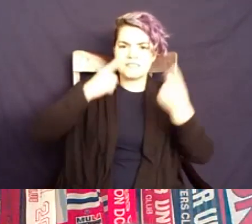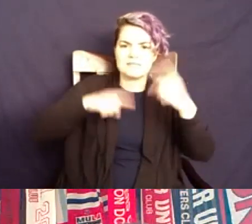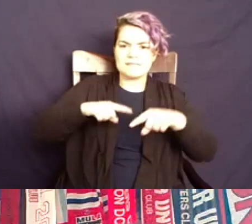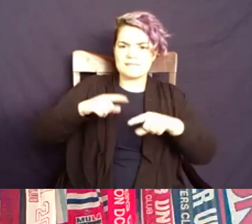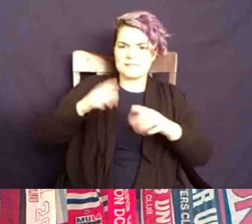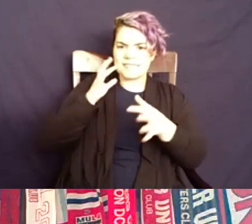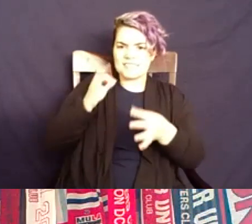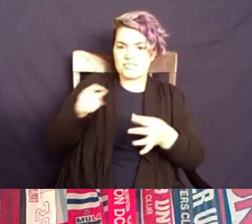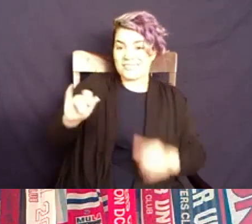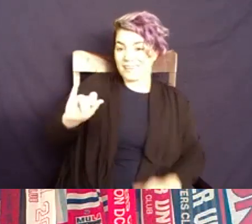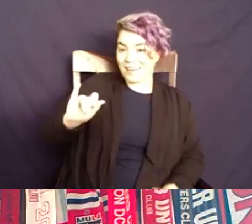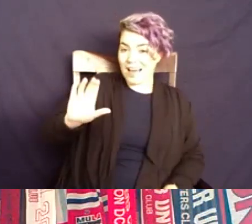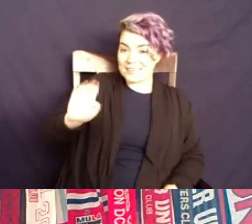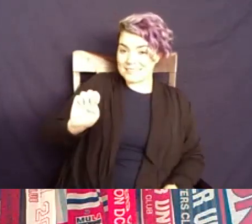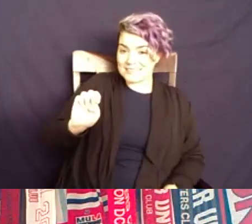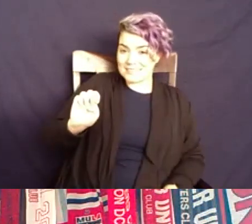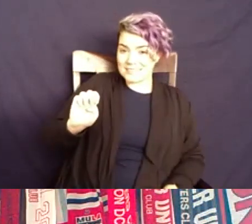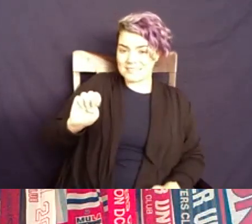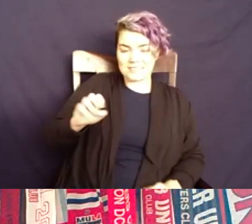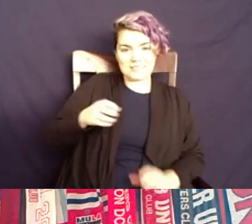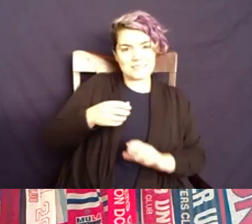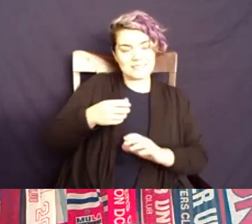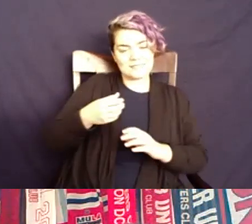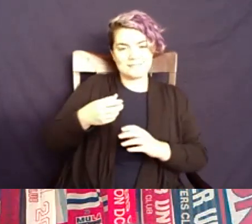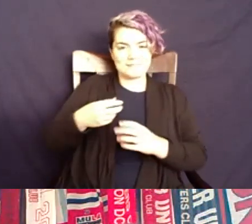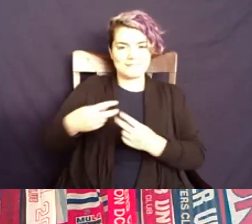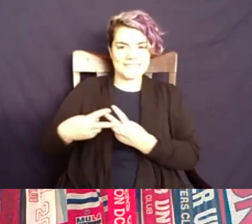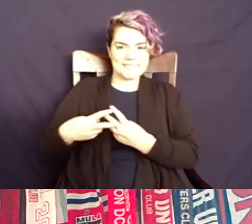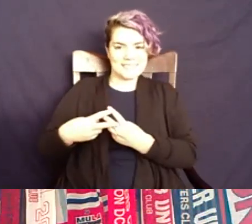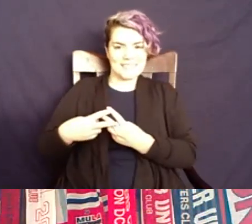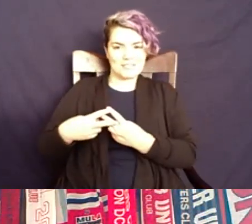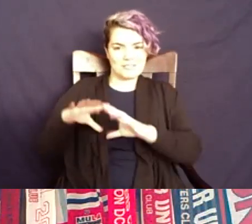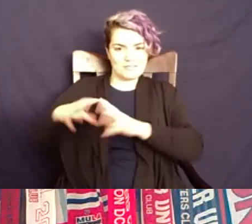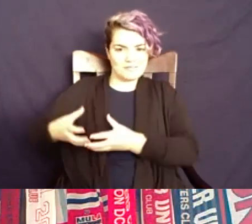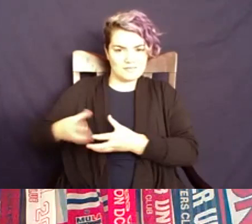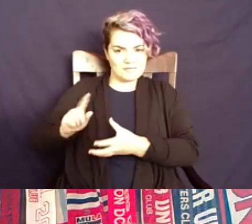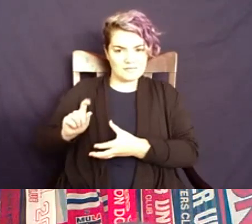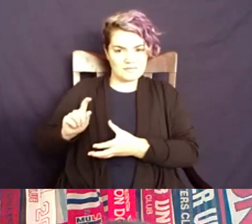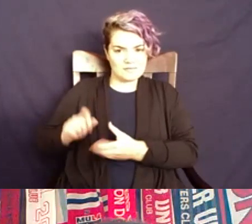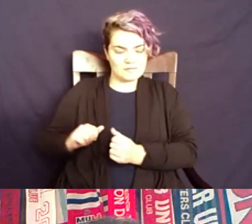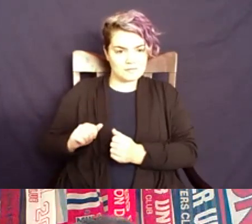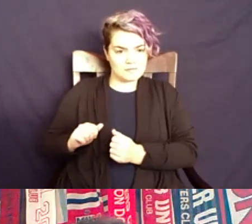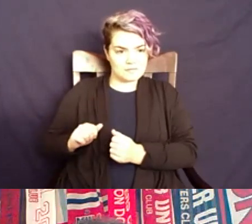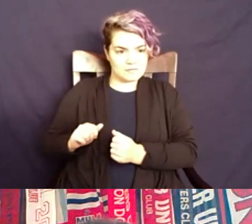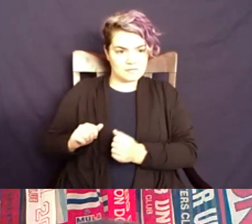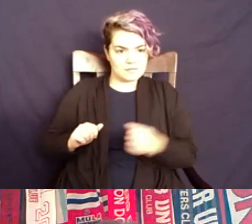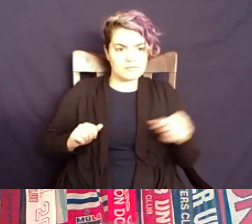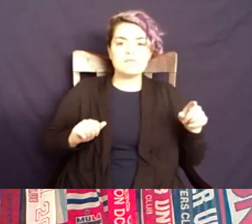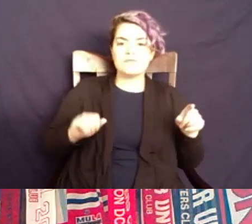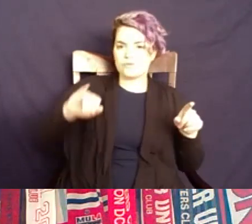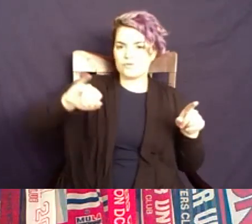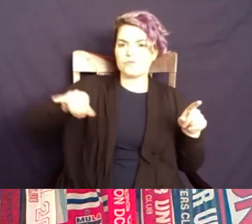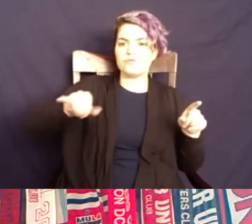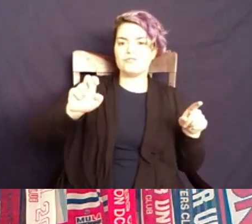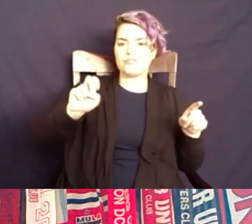disability laws help these cases? Yeah, so I can speak a little bit to that. I